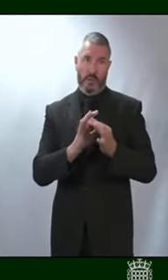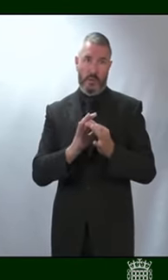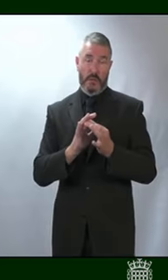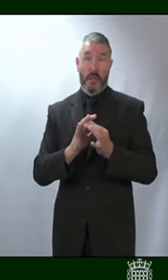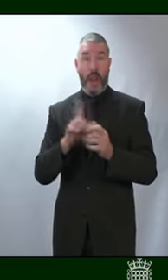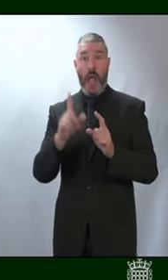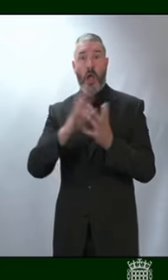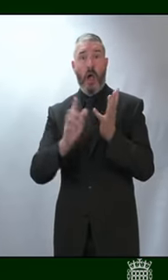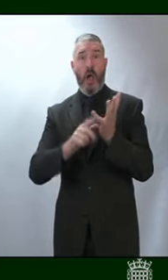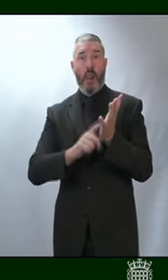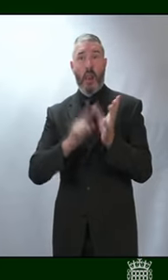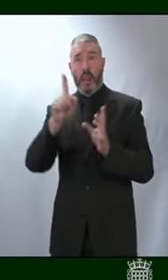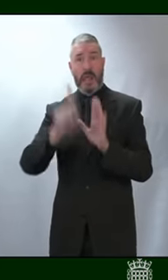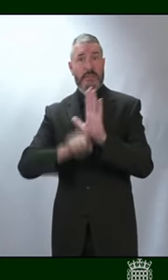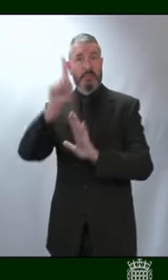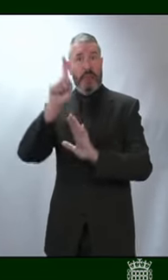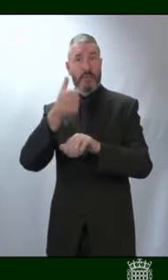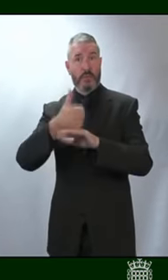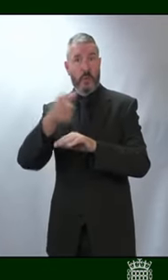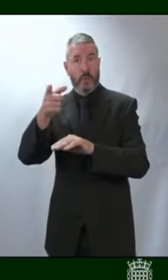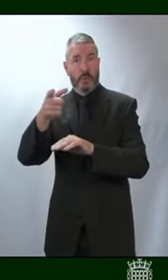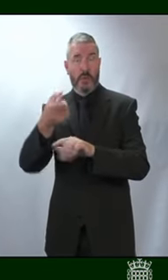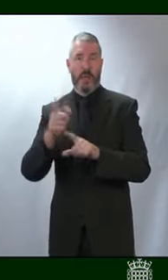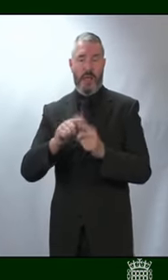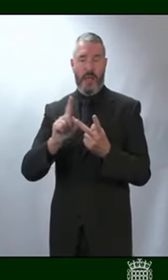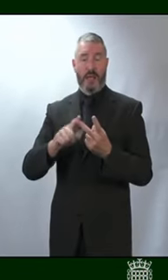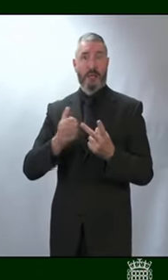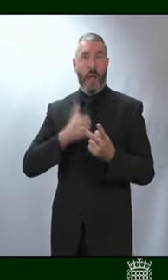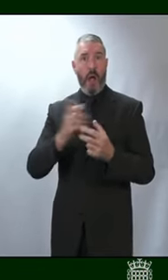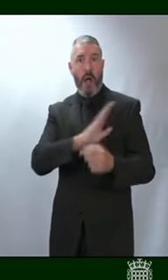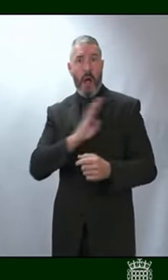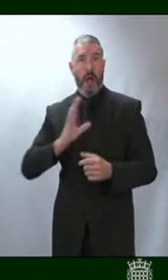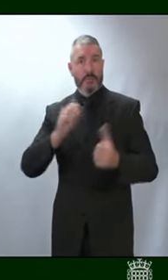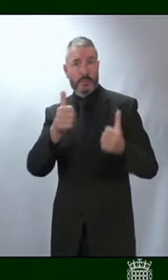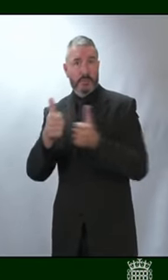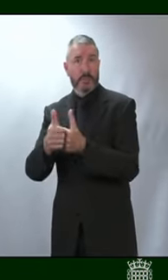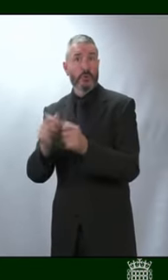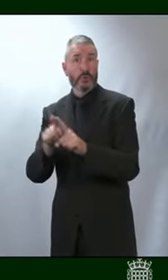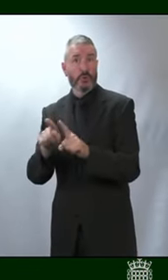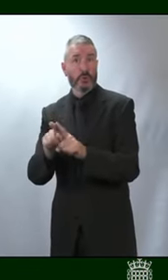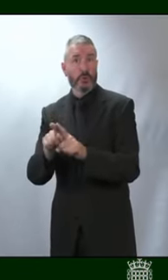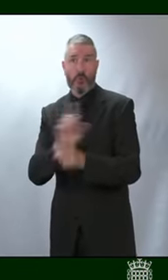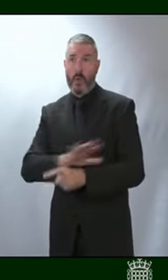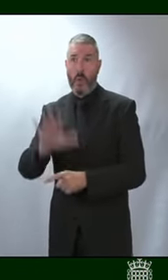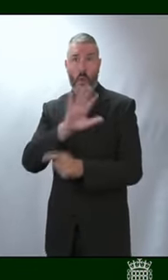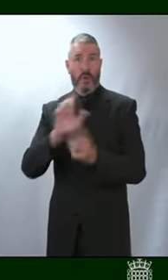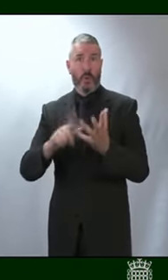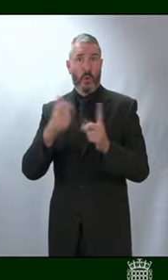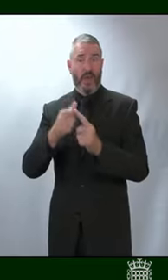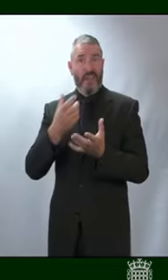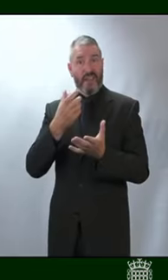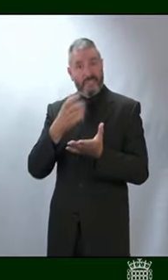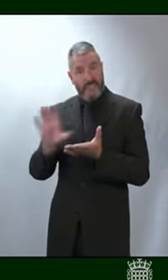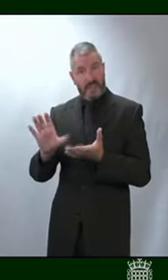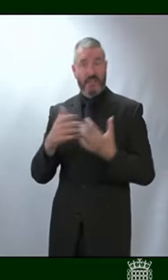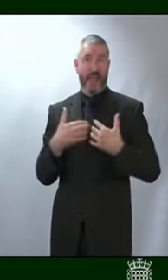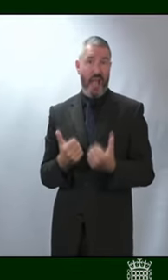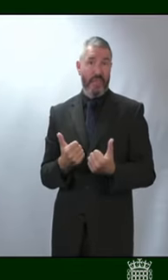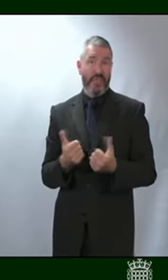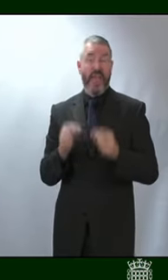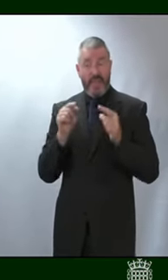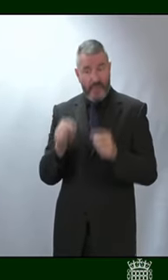spaceports, Mr. Speaker, to backing our armed services throughout the whole of the UK to investing in our healthcare. That